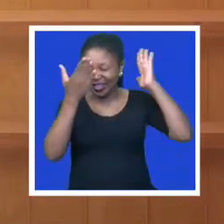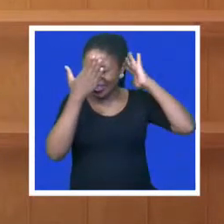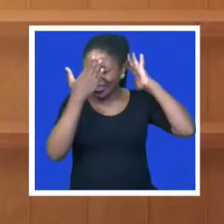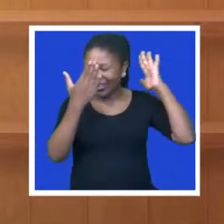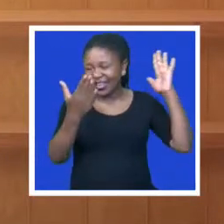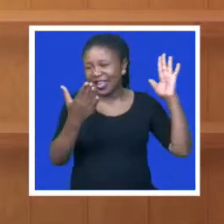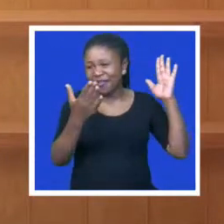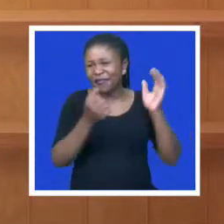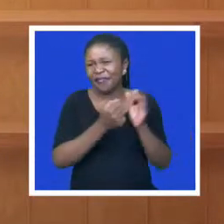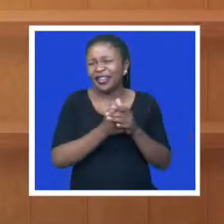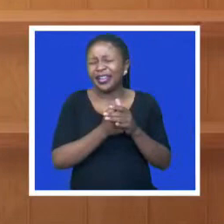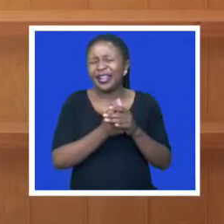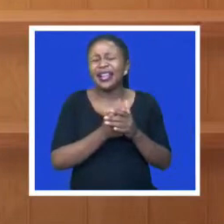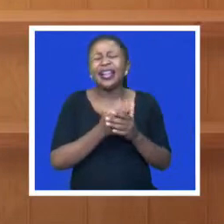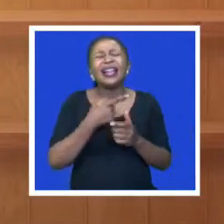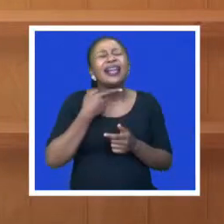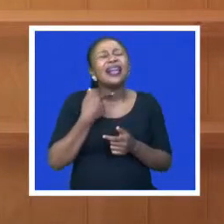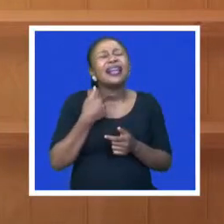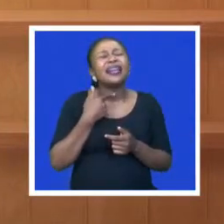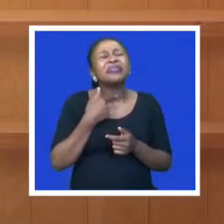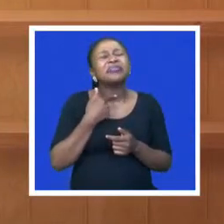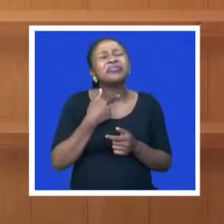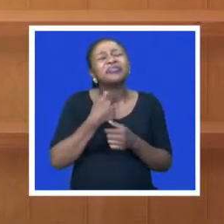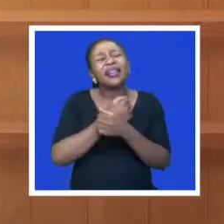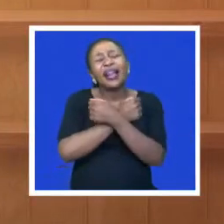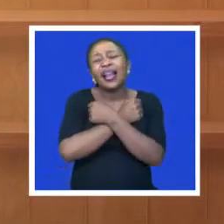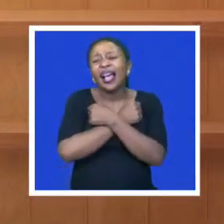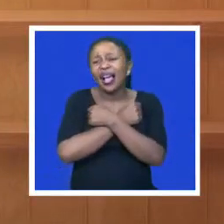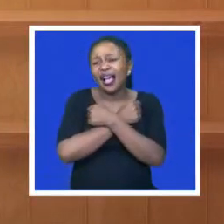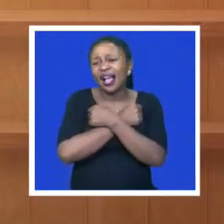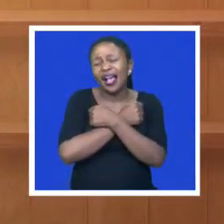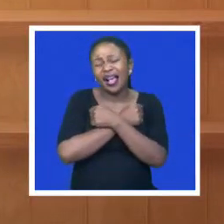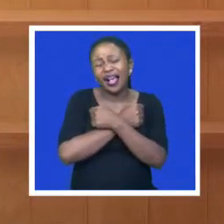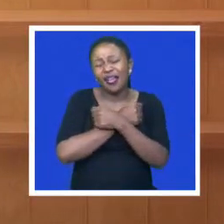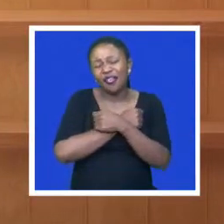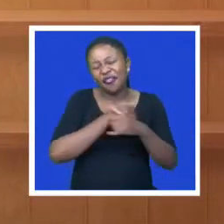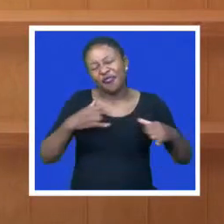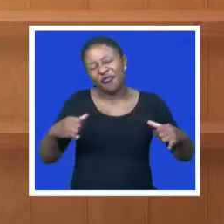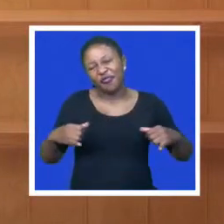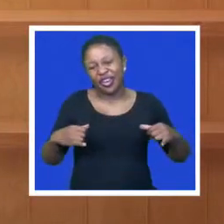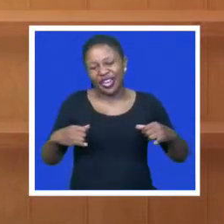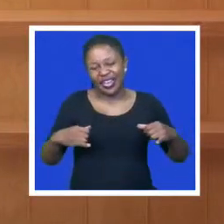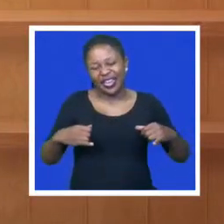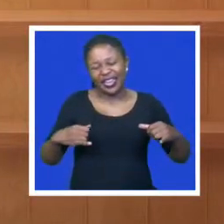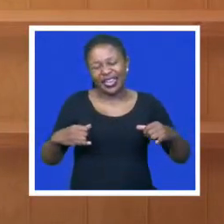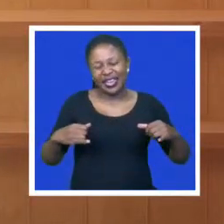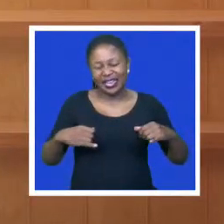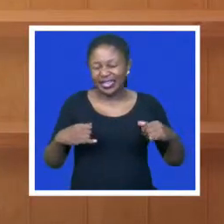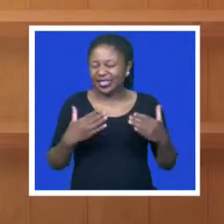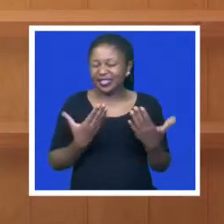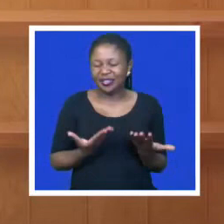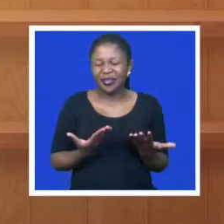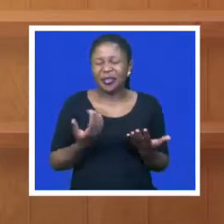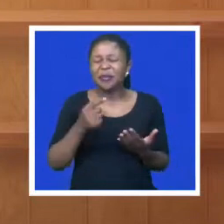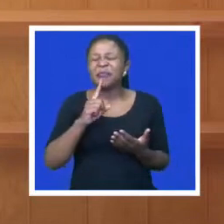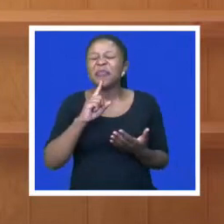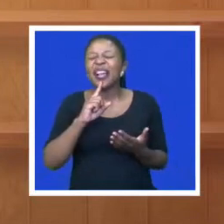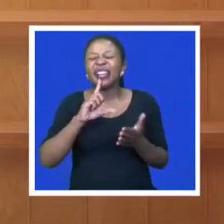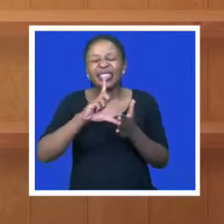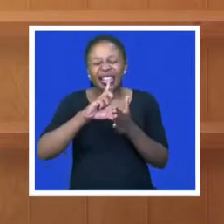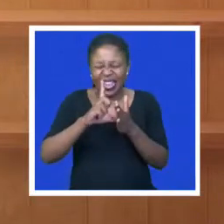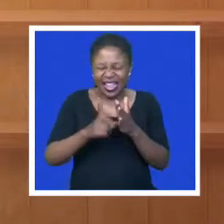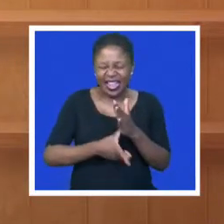or desire led him to his downfall. Then we've got Solomon.